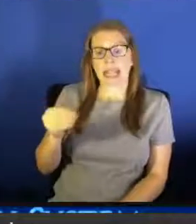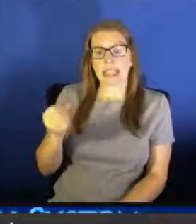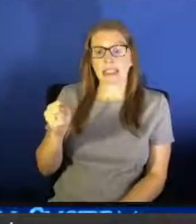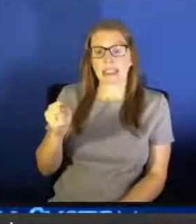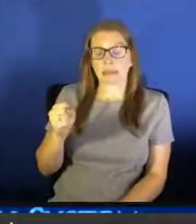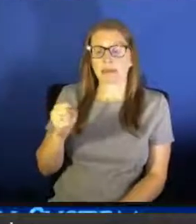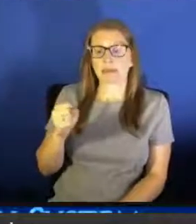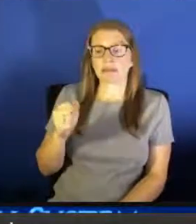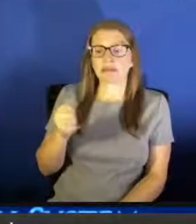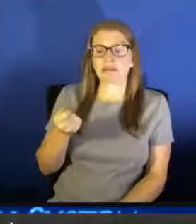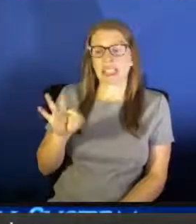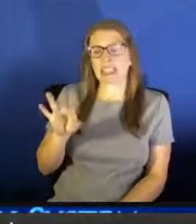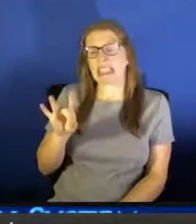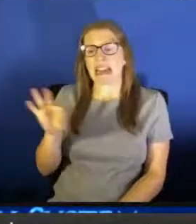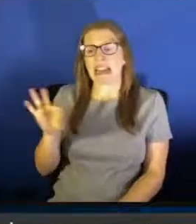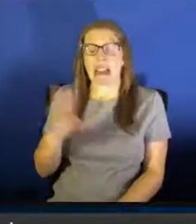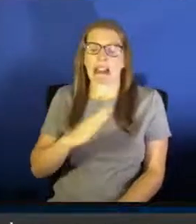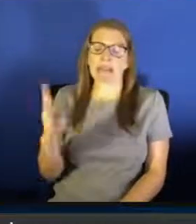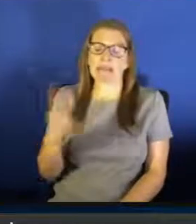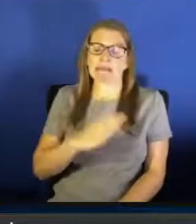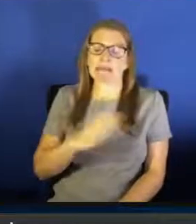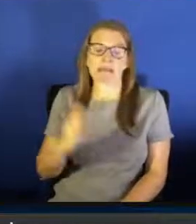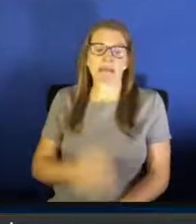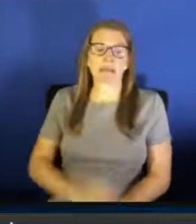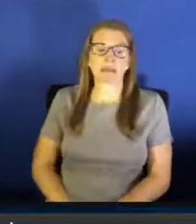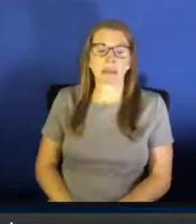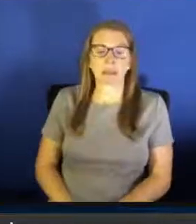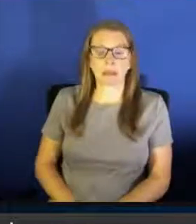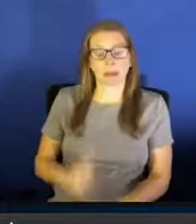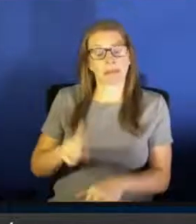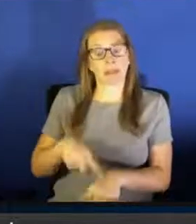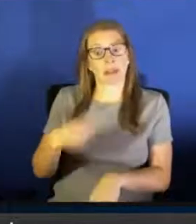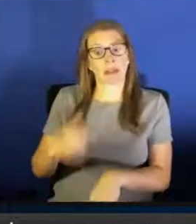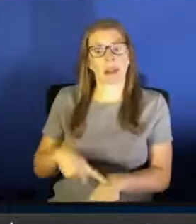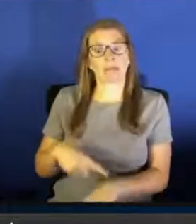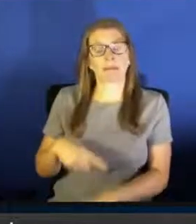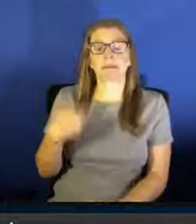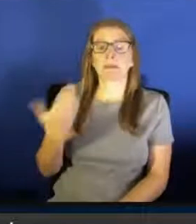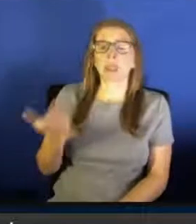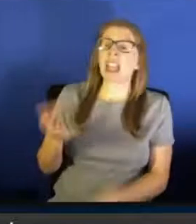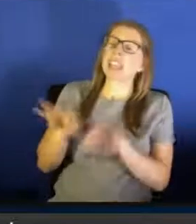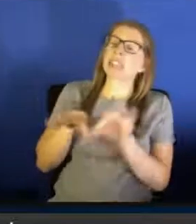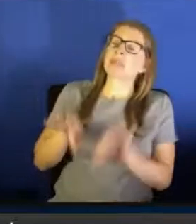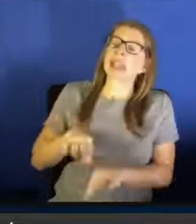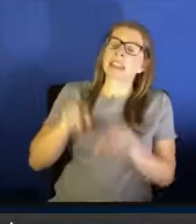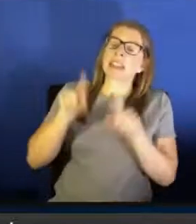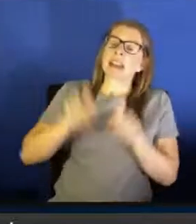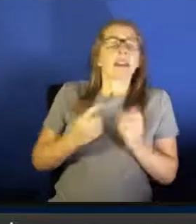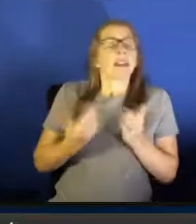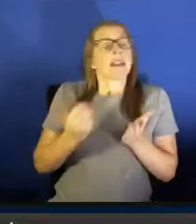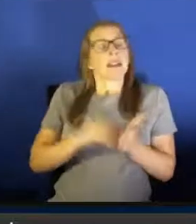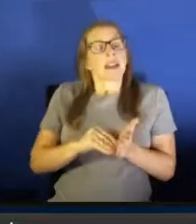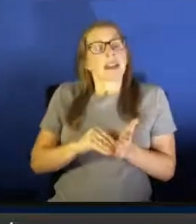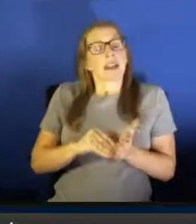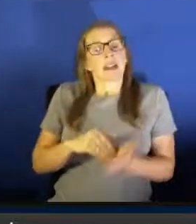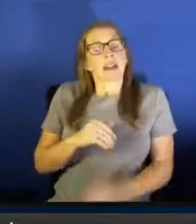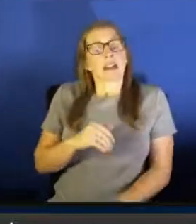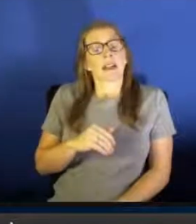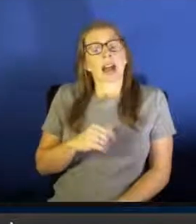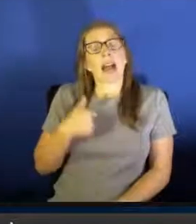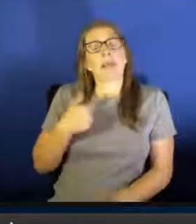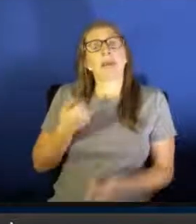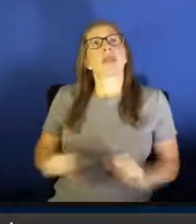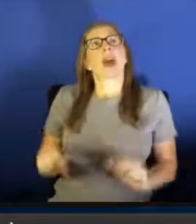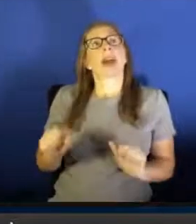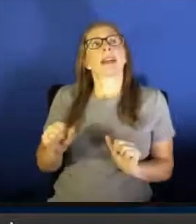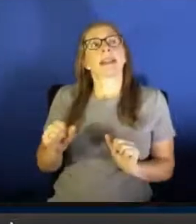So Dr. Wolf Birchfield, talk to us about this test, because I think, again, I'm trying to just play the mind of